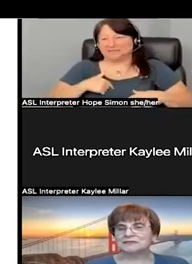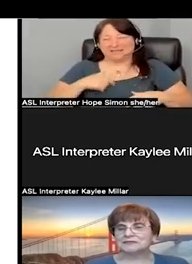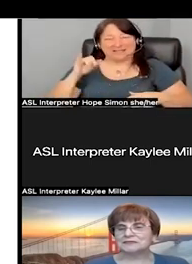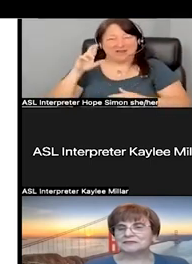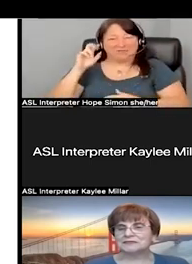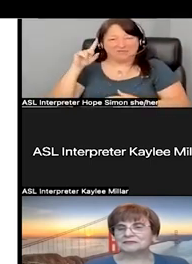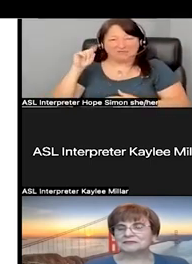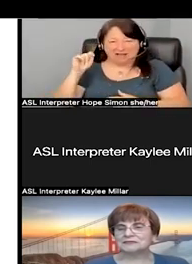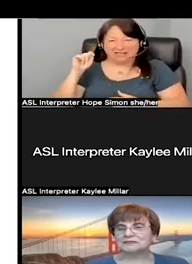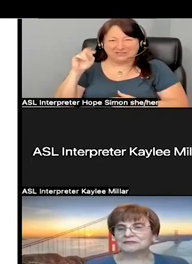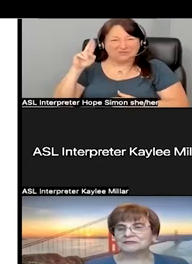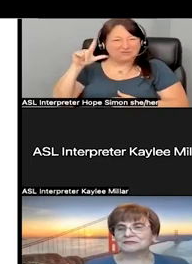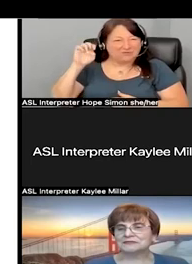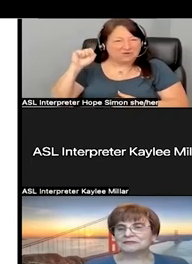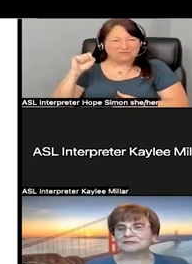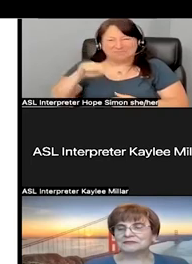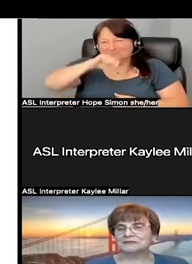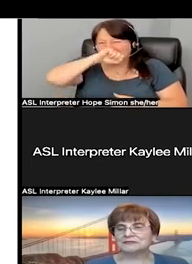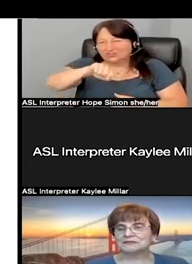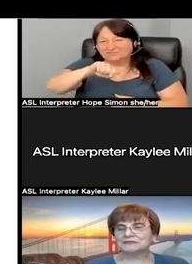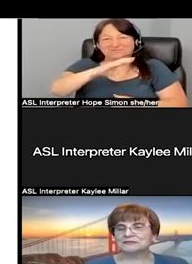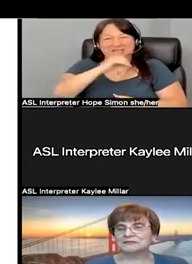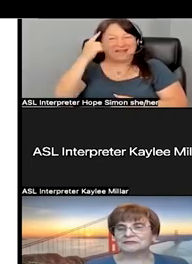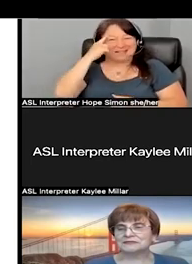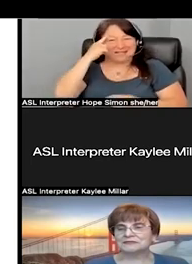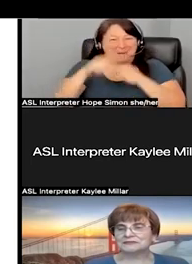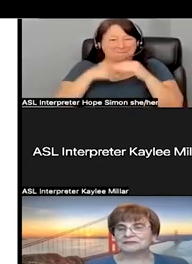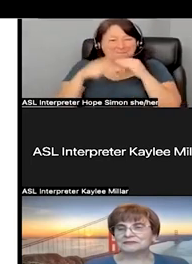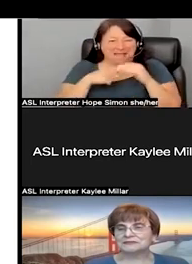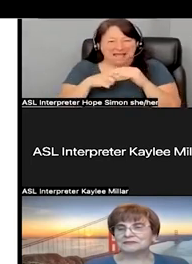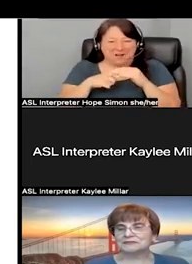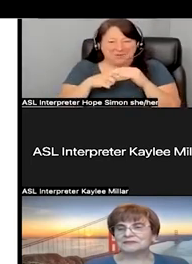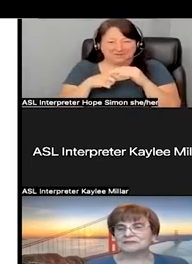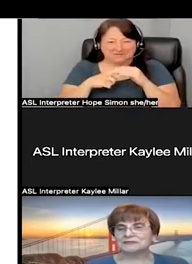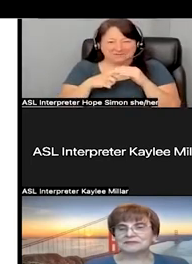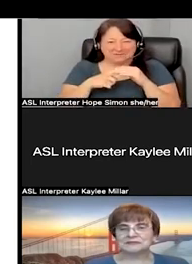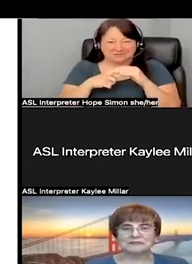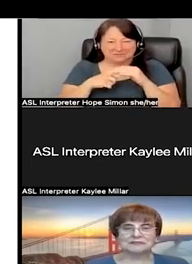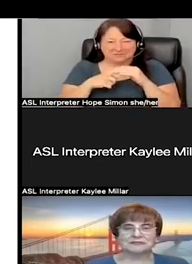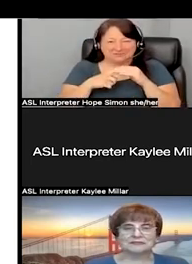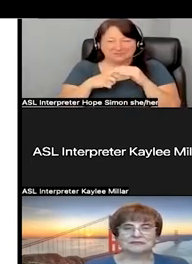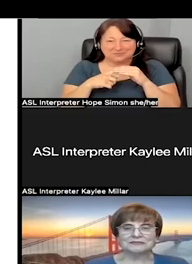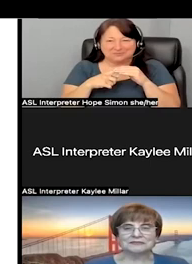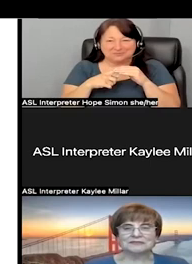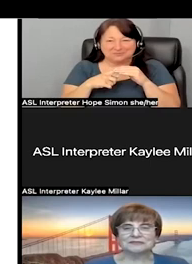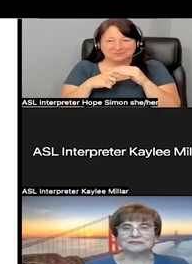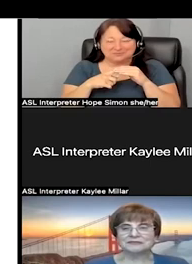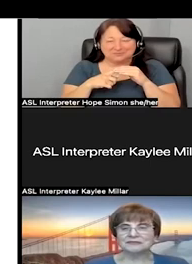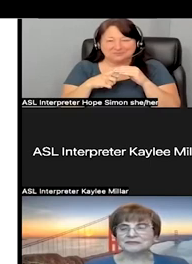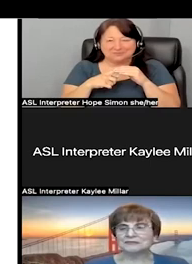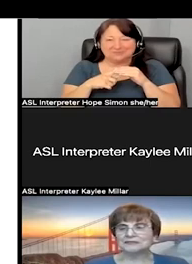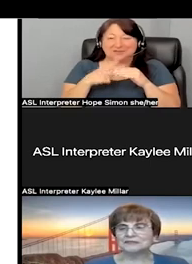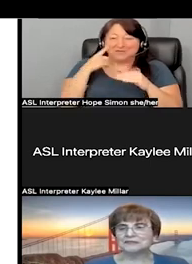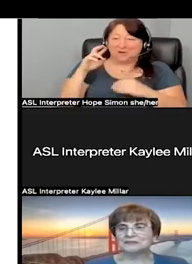rules. And, you know, I think about like how it is we move the needle on